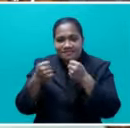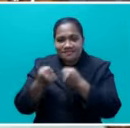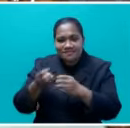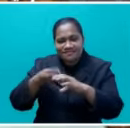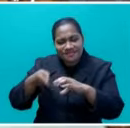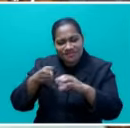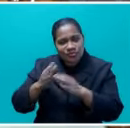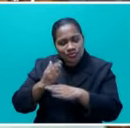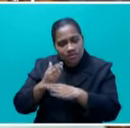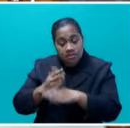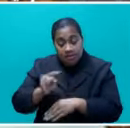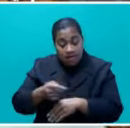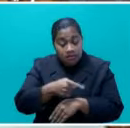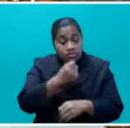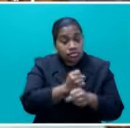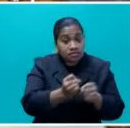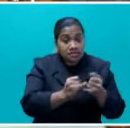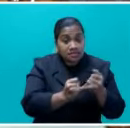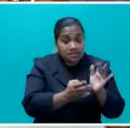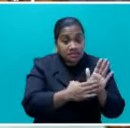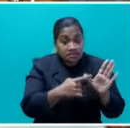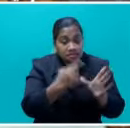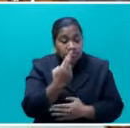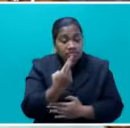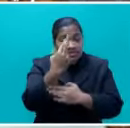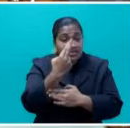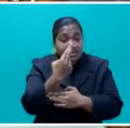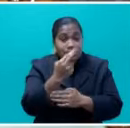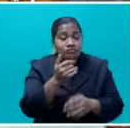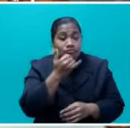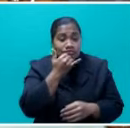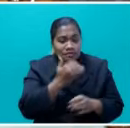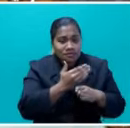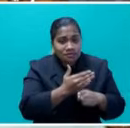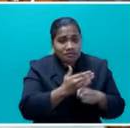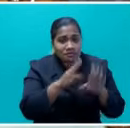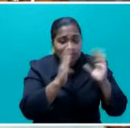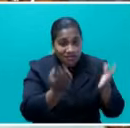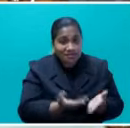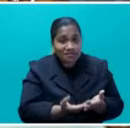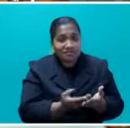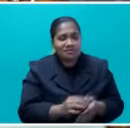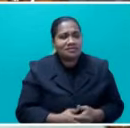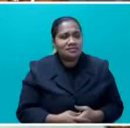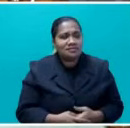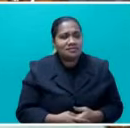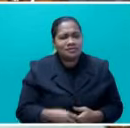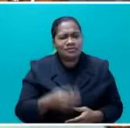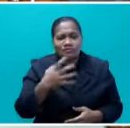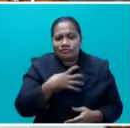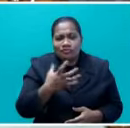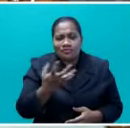the GSMA represents the interests of mobile operators worldwide, uniting more than 750 operators with nearly 400